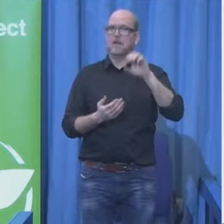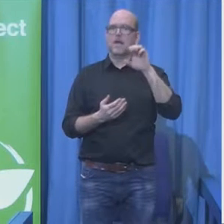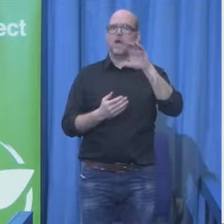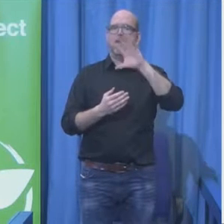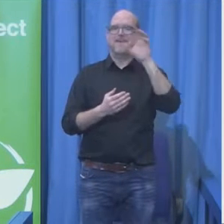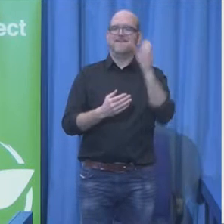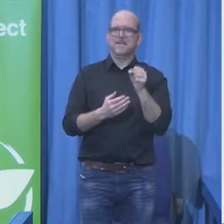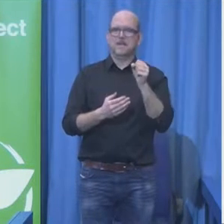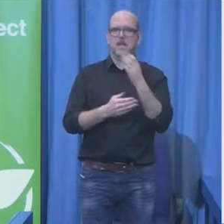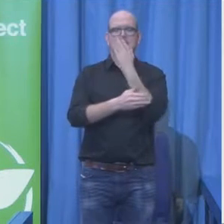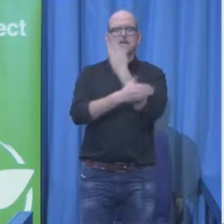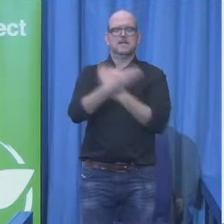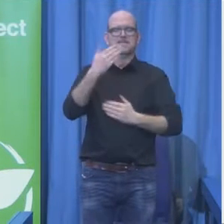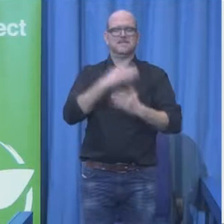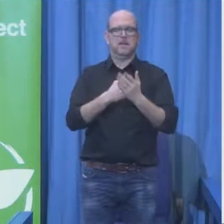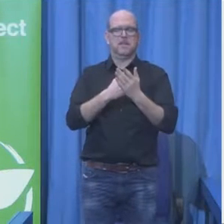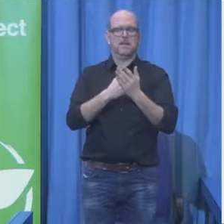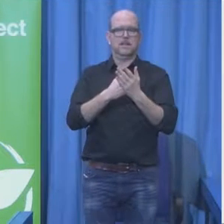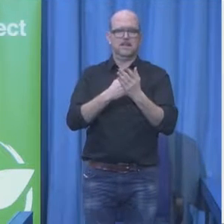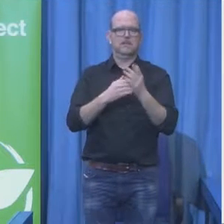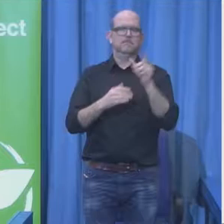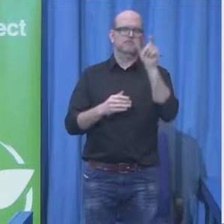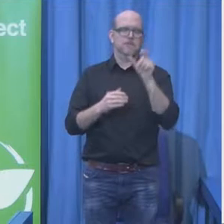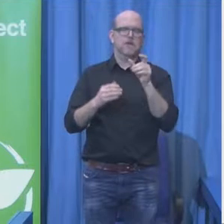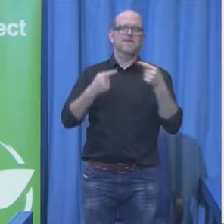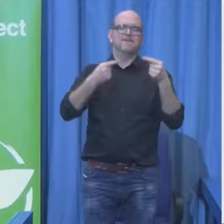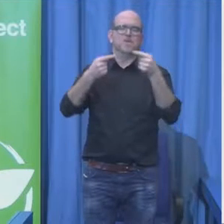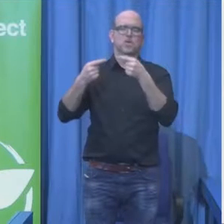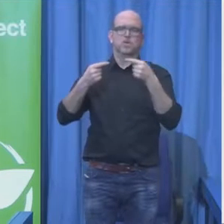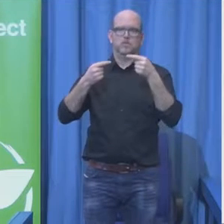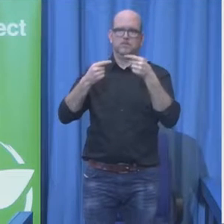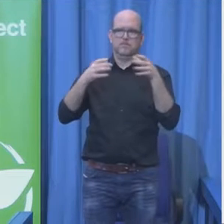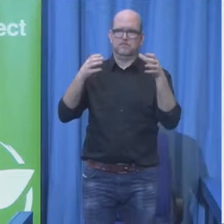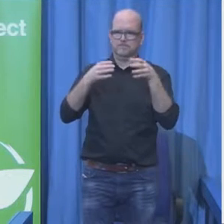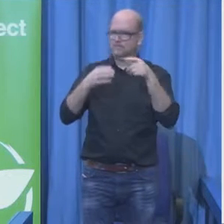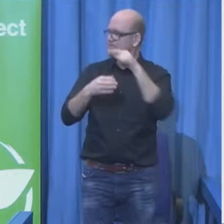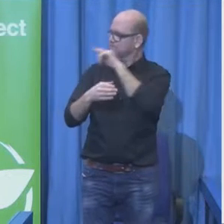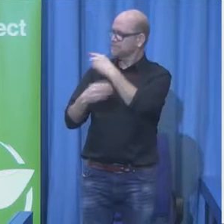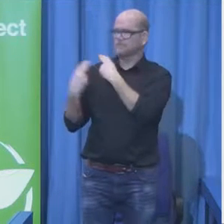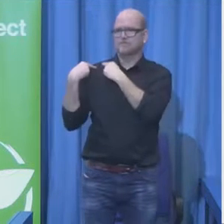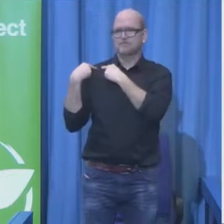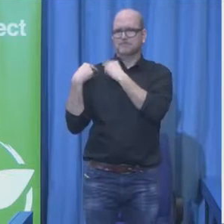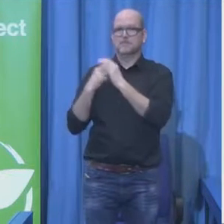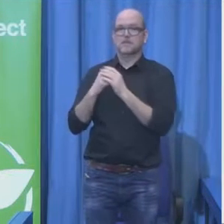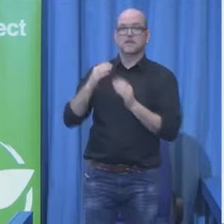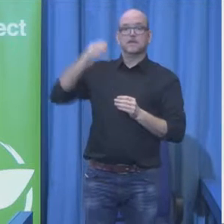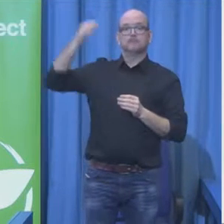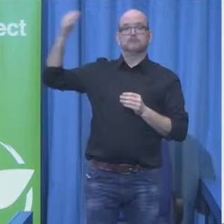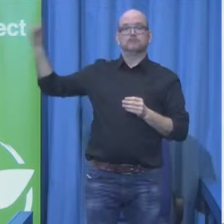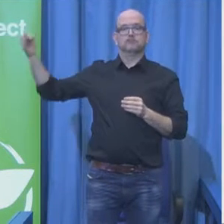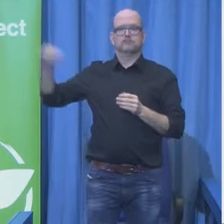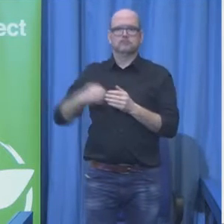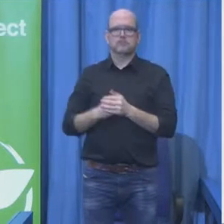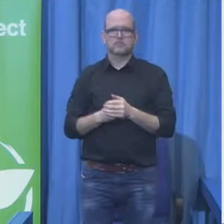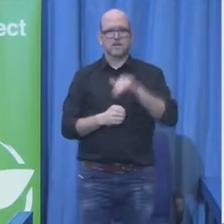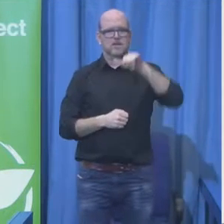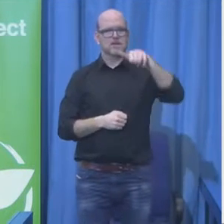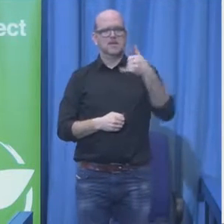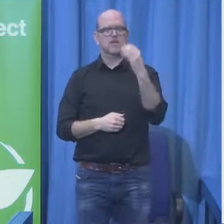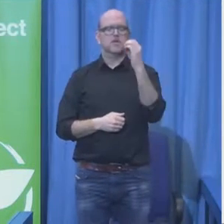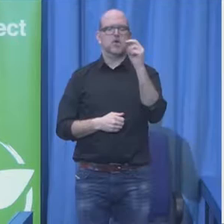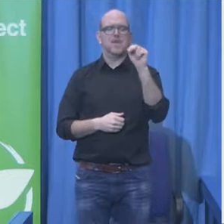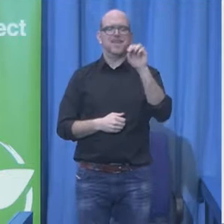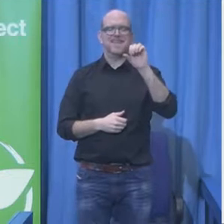To my right, Mr. Joseph Jones, executive director of the Harkin Institute for Public Policy and Citizen Engagement in the US.